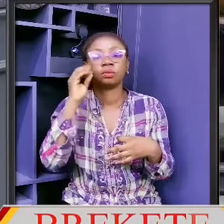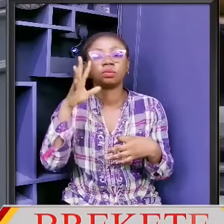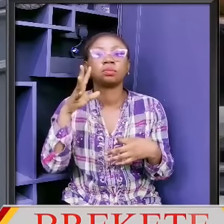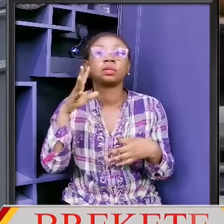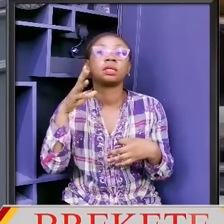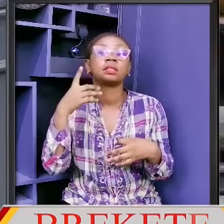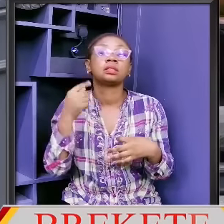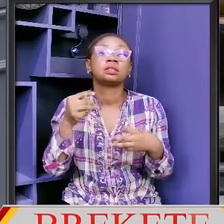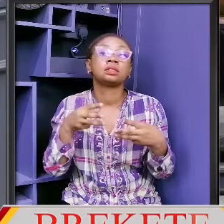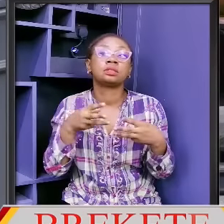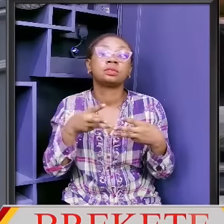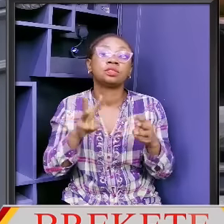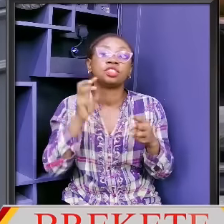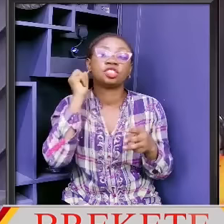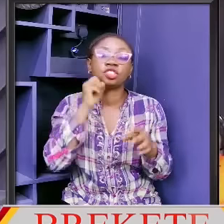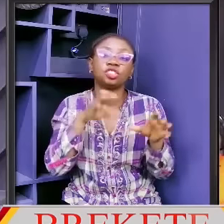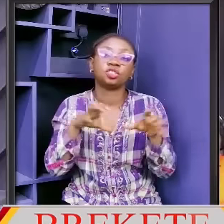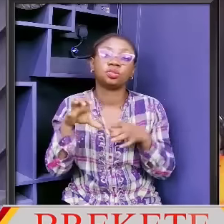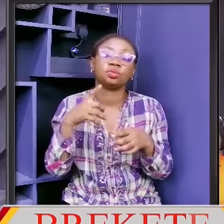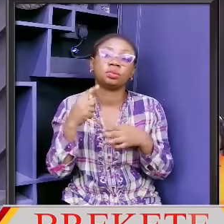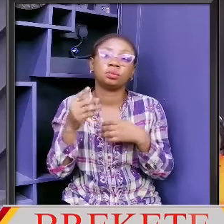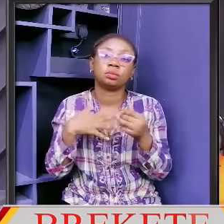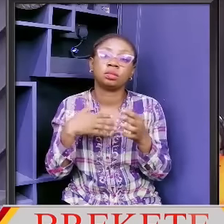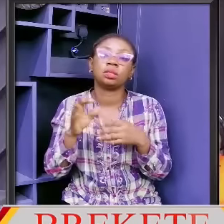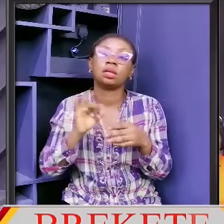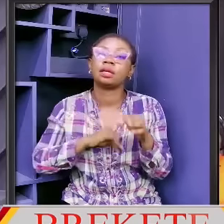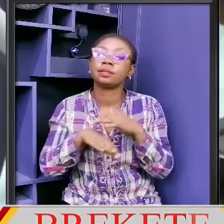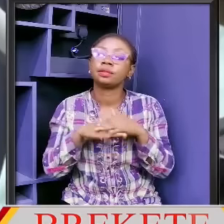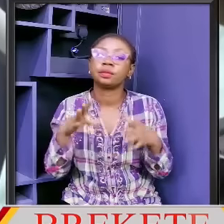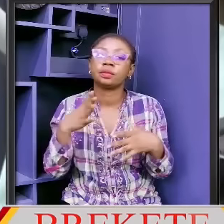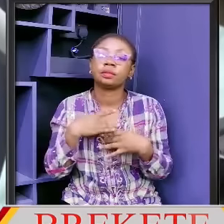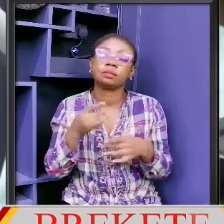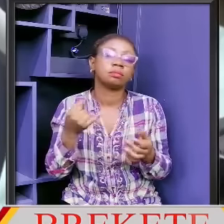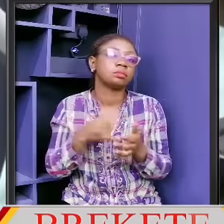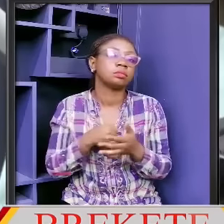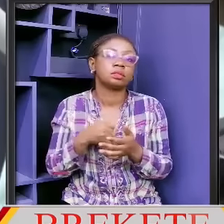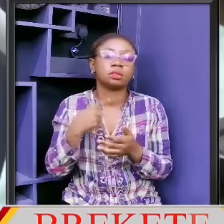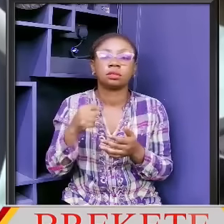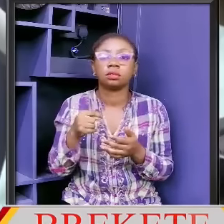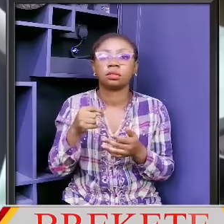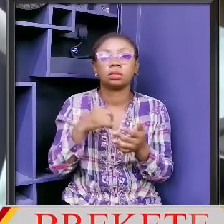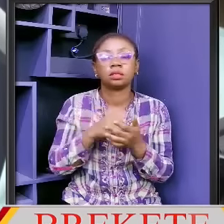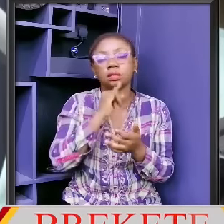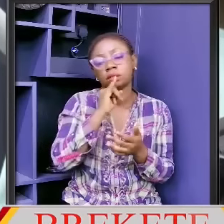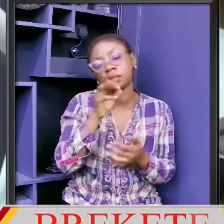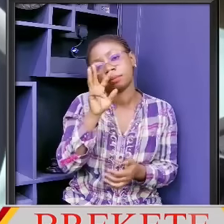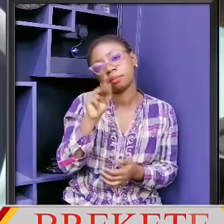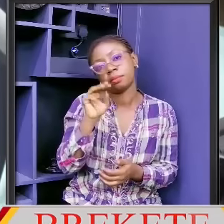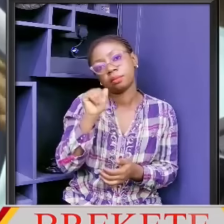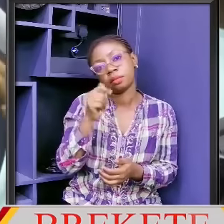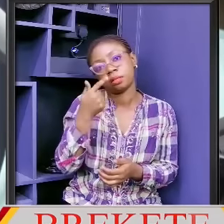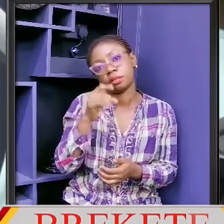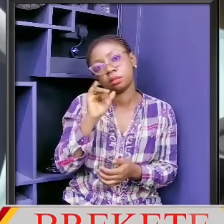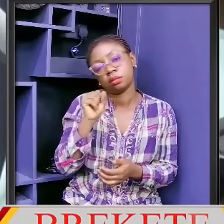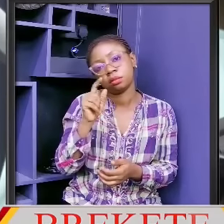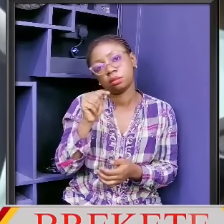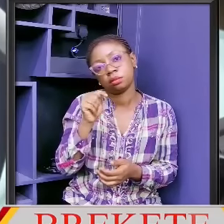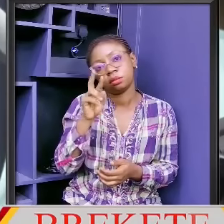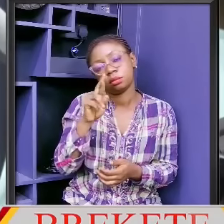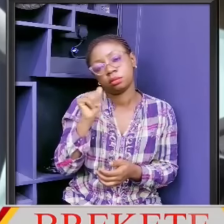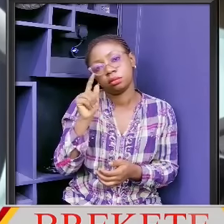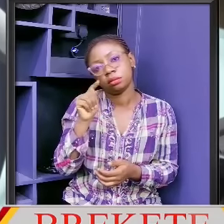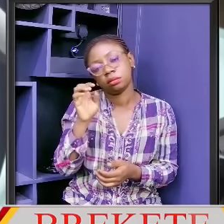don't understand. Now magistrate court? Yes, sir. I been mean, area, it will be magistrate court. Yes, sir. Not